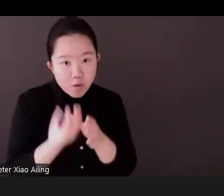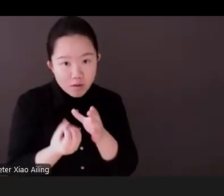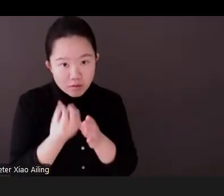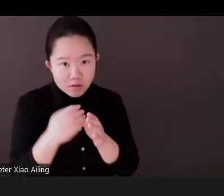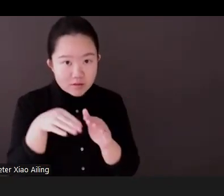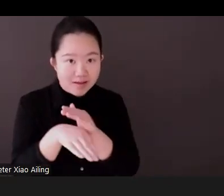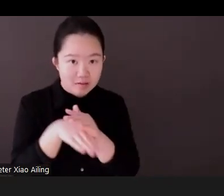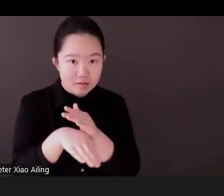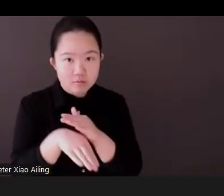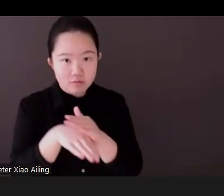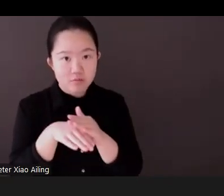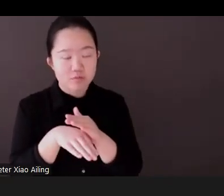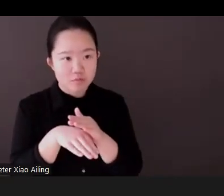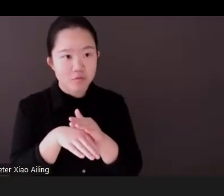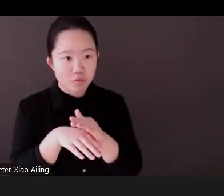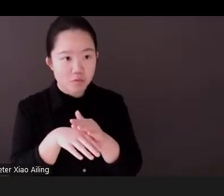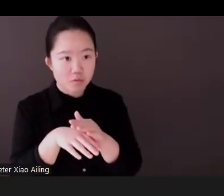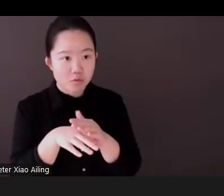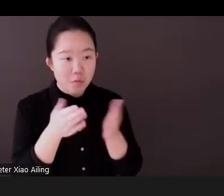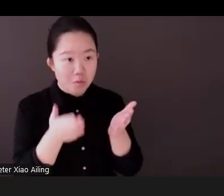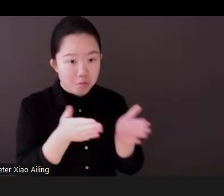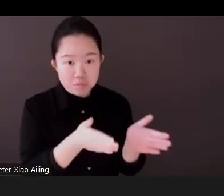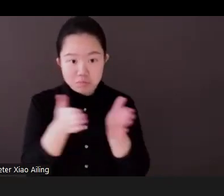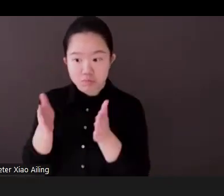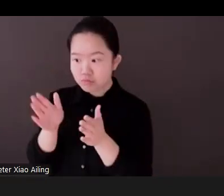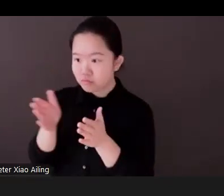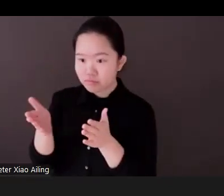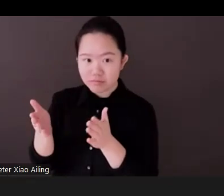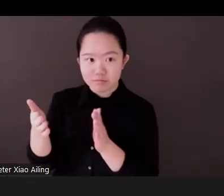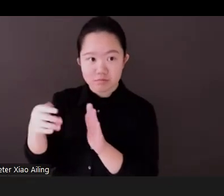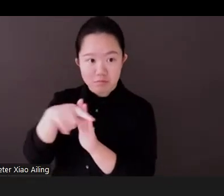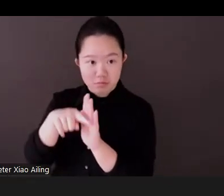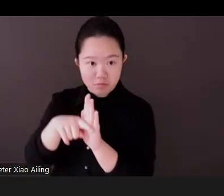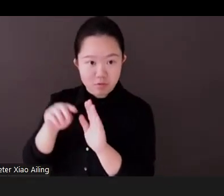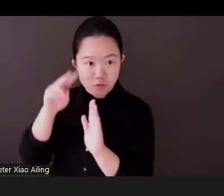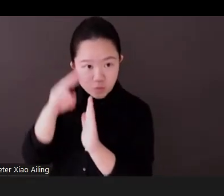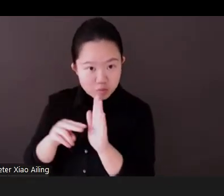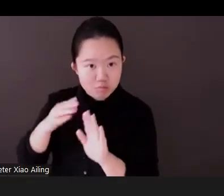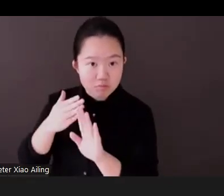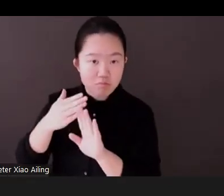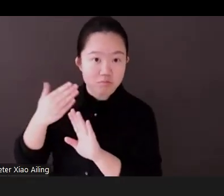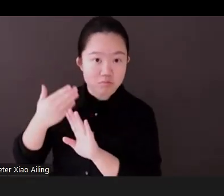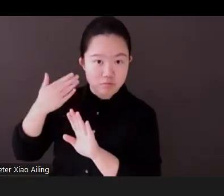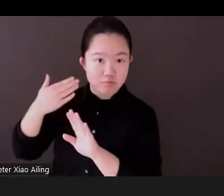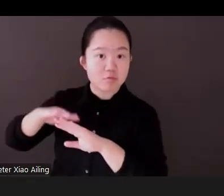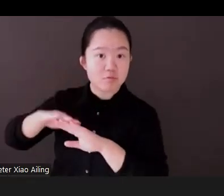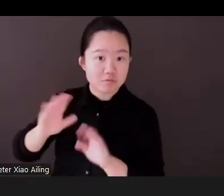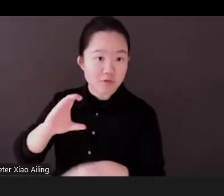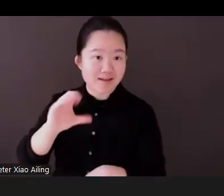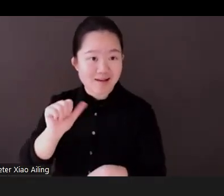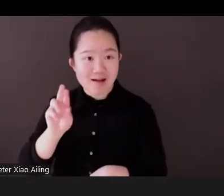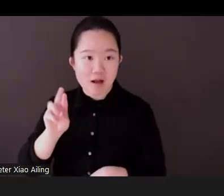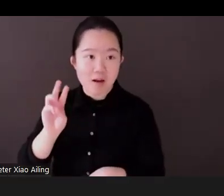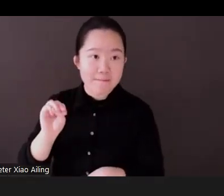do you remember this article? Yes. I don't want to read you the law. So Carmen, if you could please. Sorry. I think they might